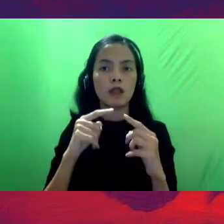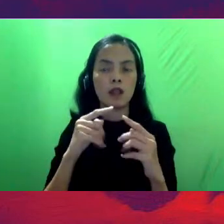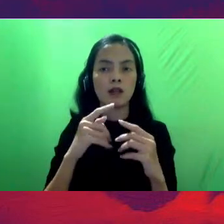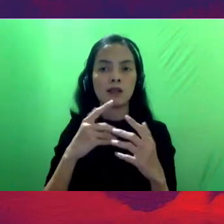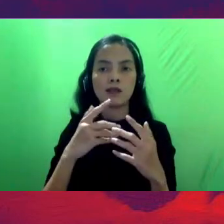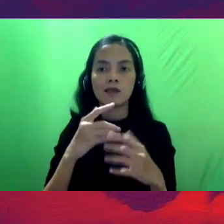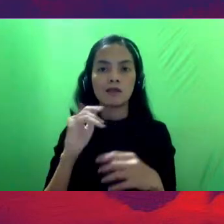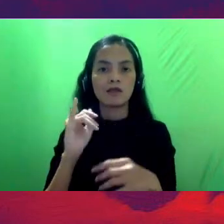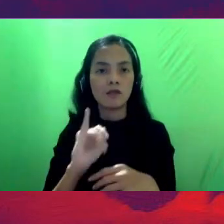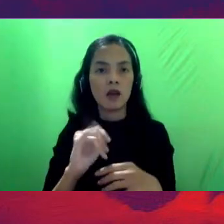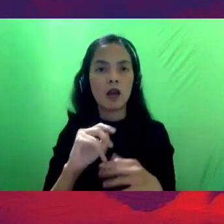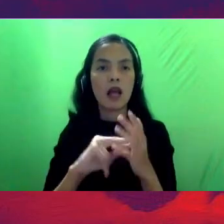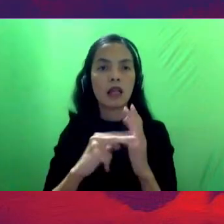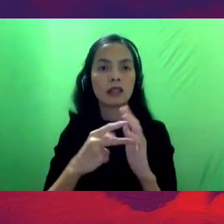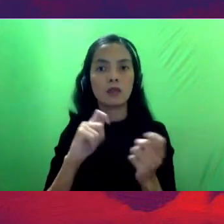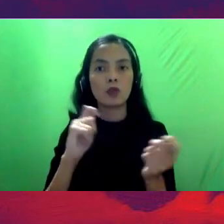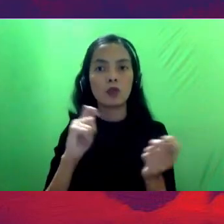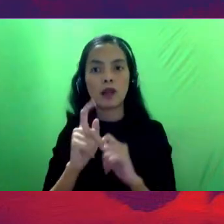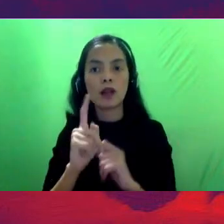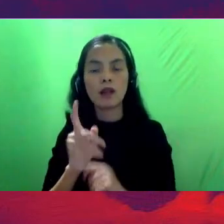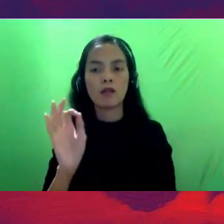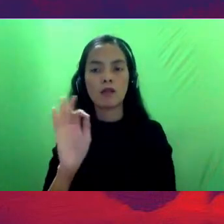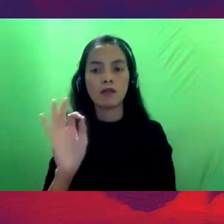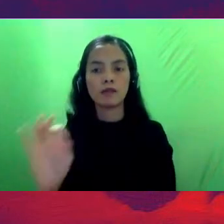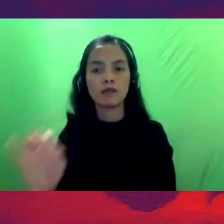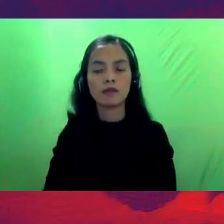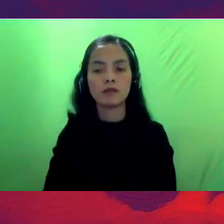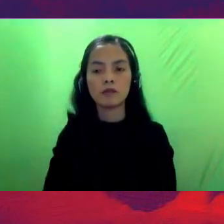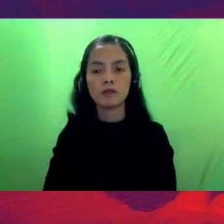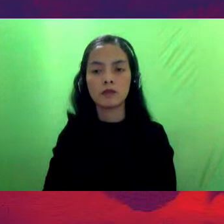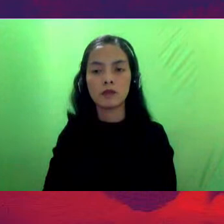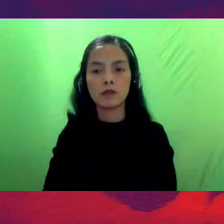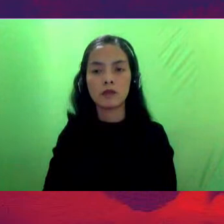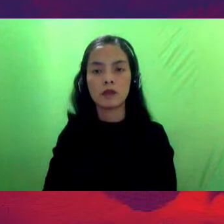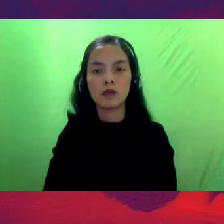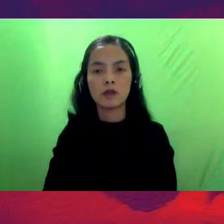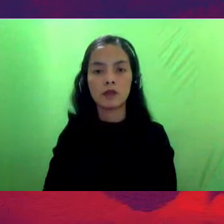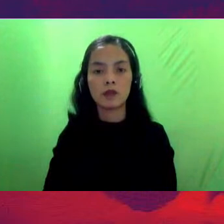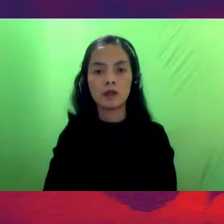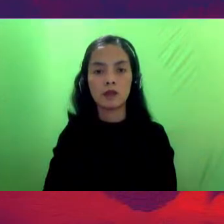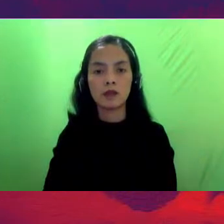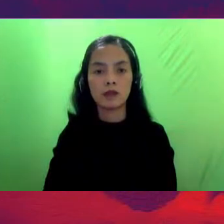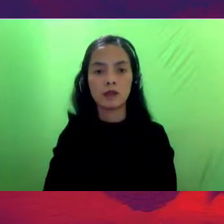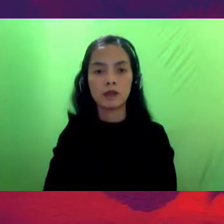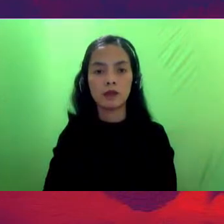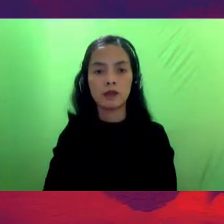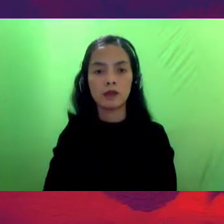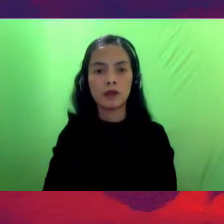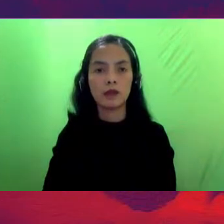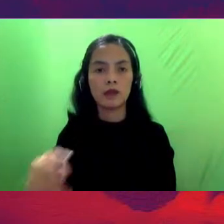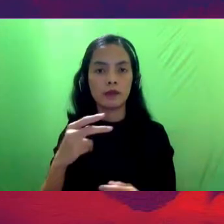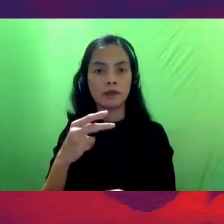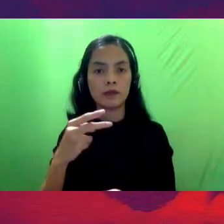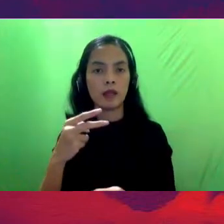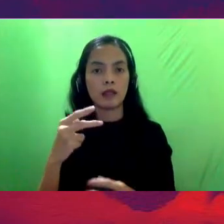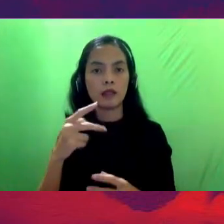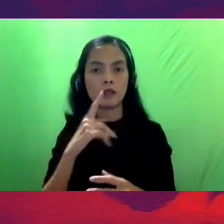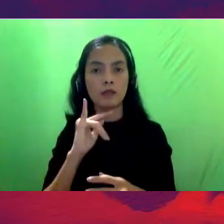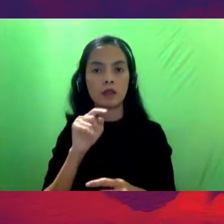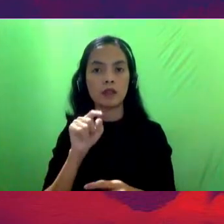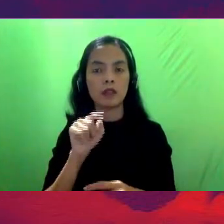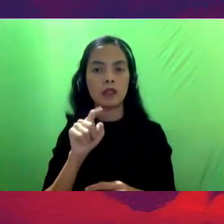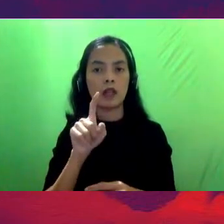all in the previous practices. So this is also a thing that we can put more attention